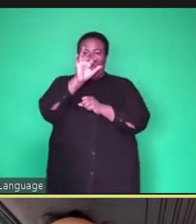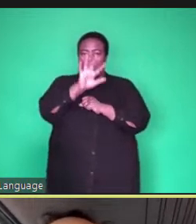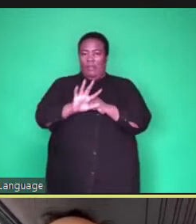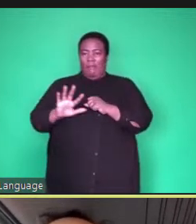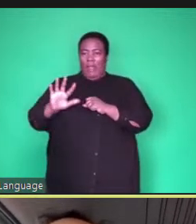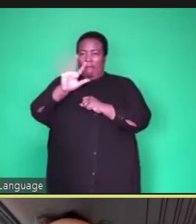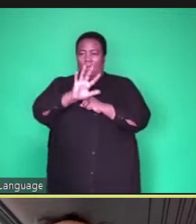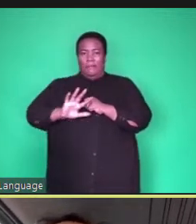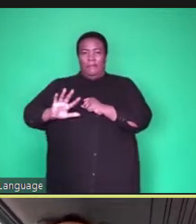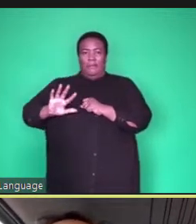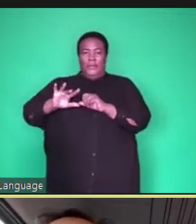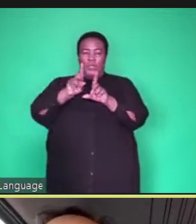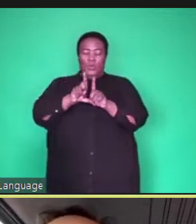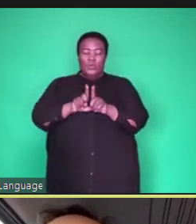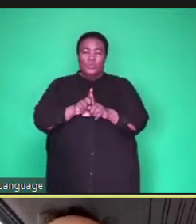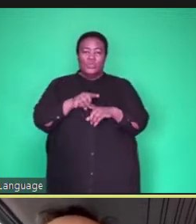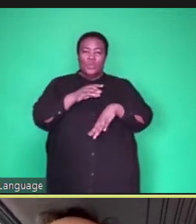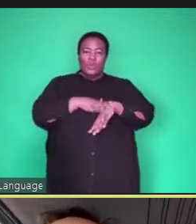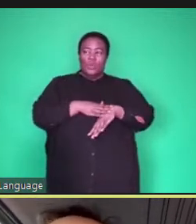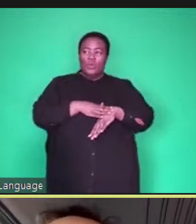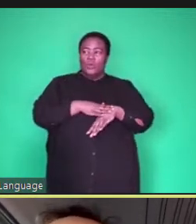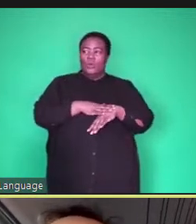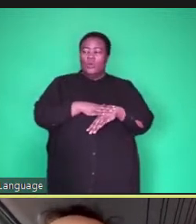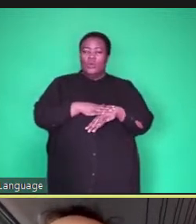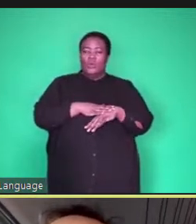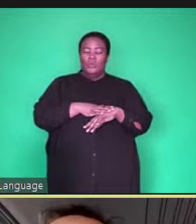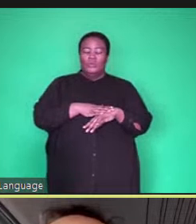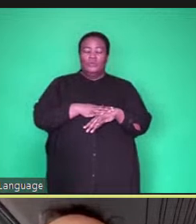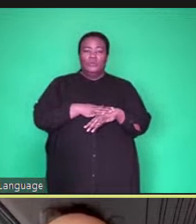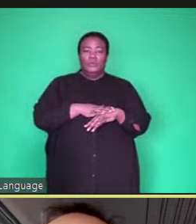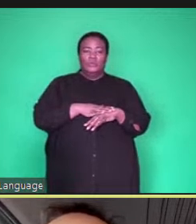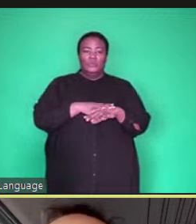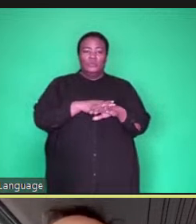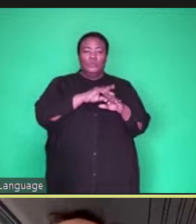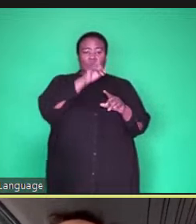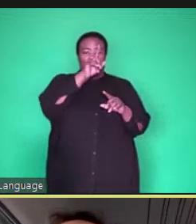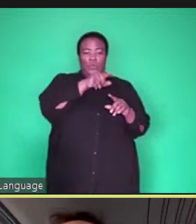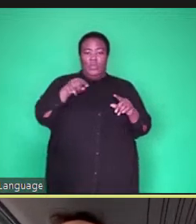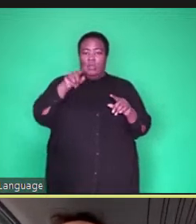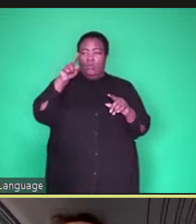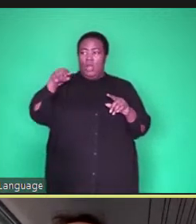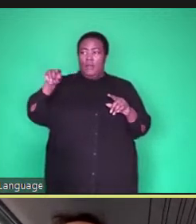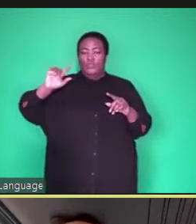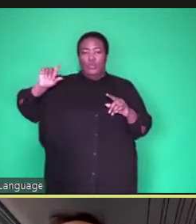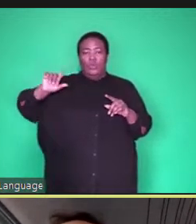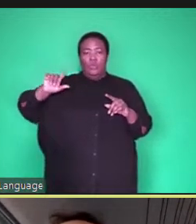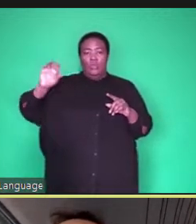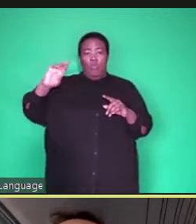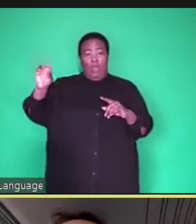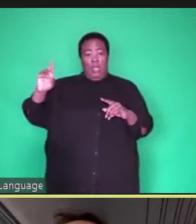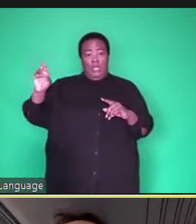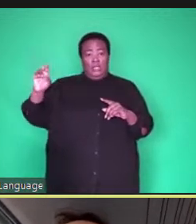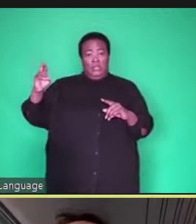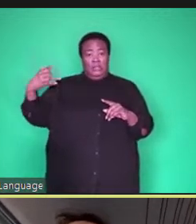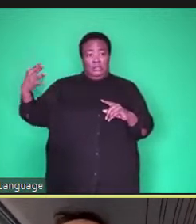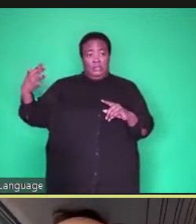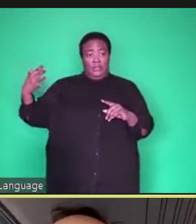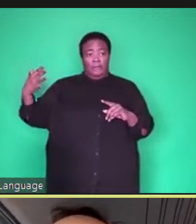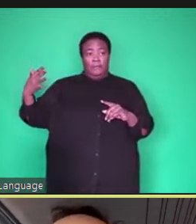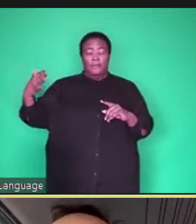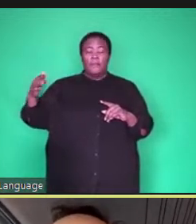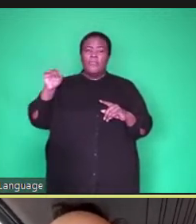maps, and also on the graphs on the right, and you will notice that